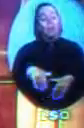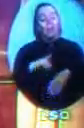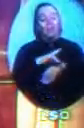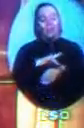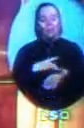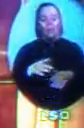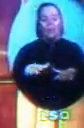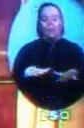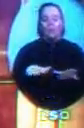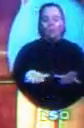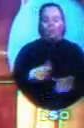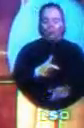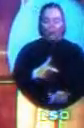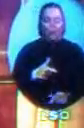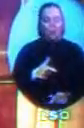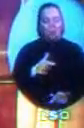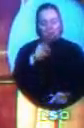promised